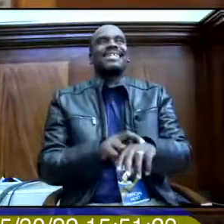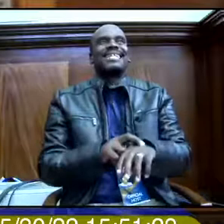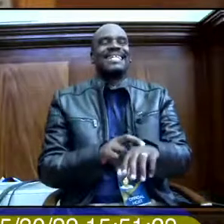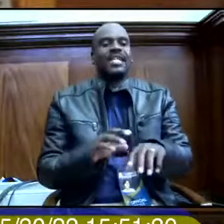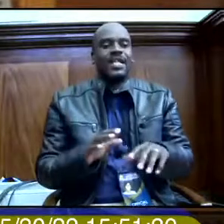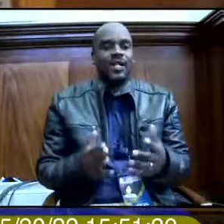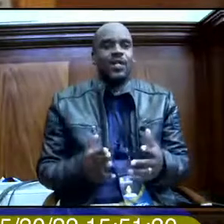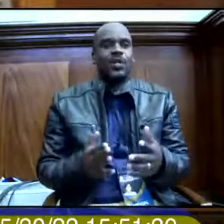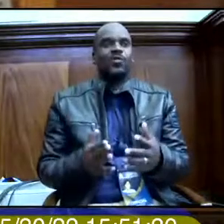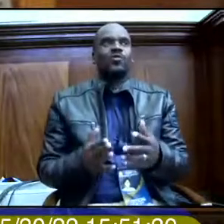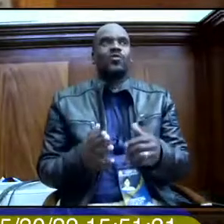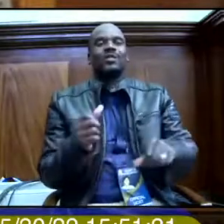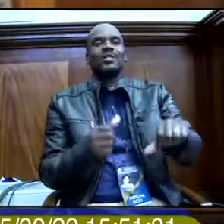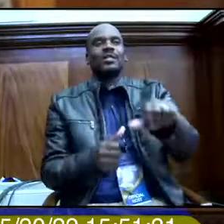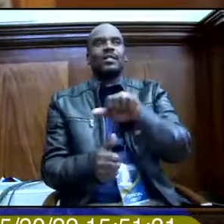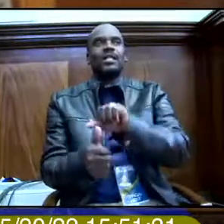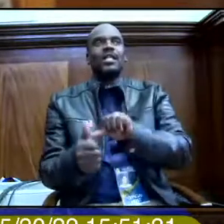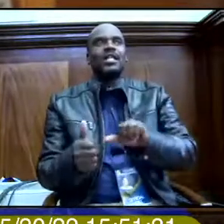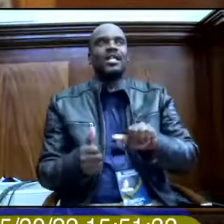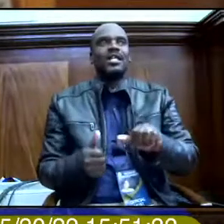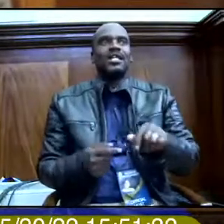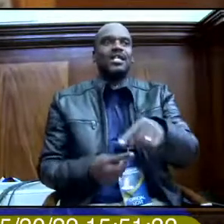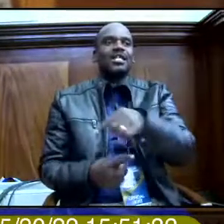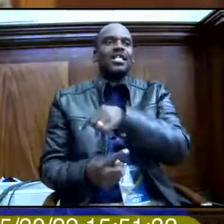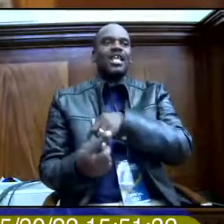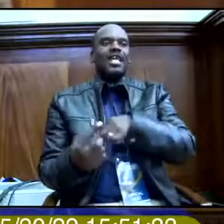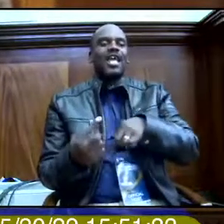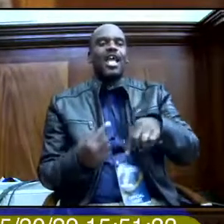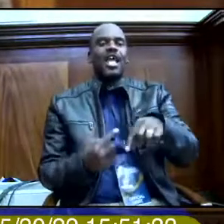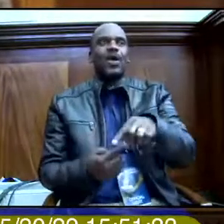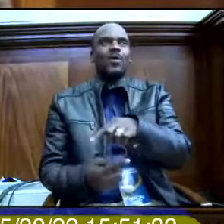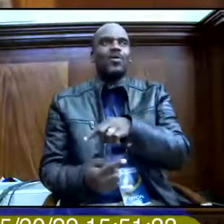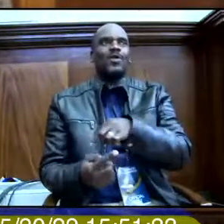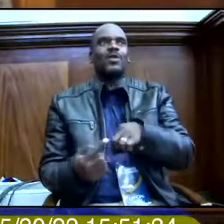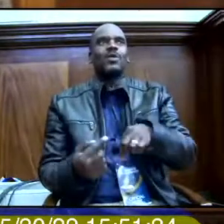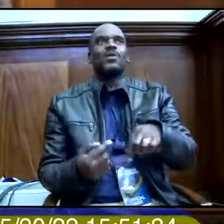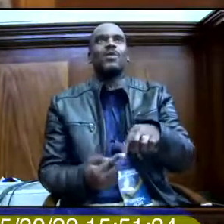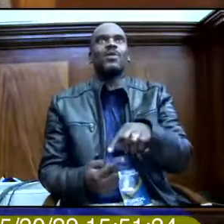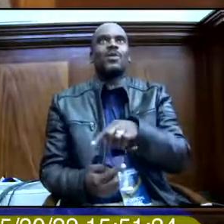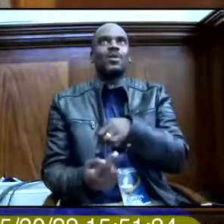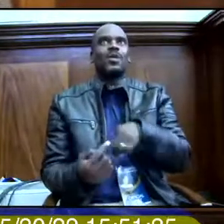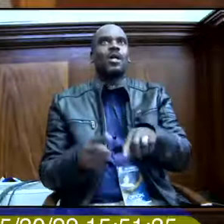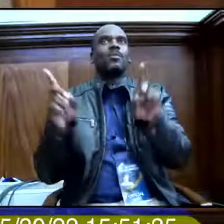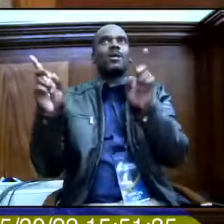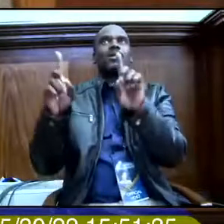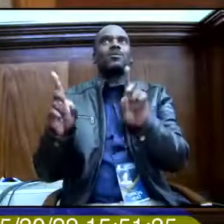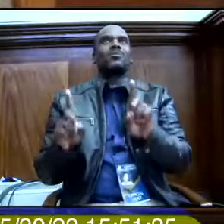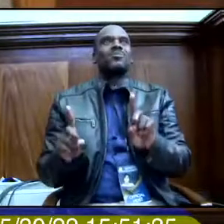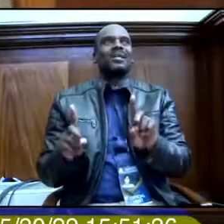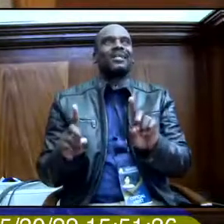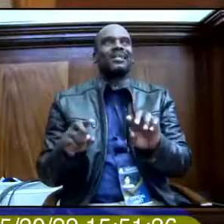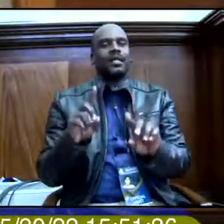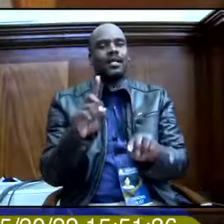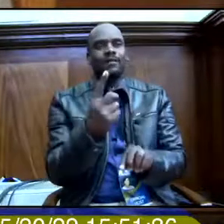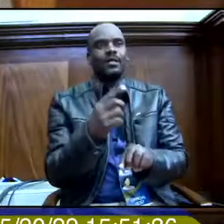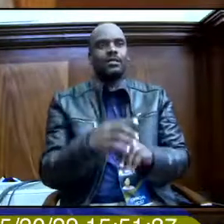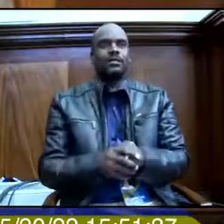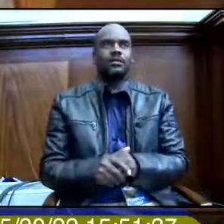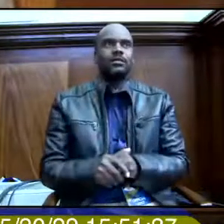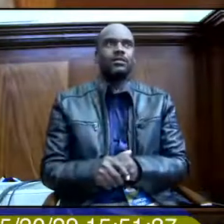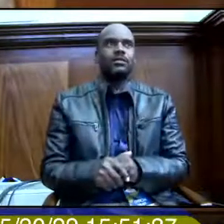approach to be abandoned in favor of multi-disciplinary approach mobilized in special task forces